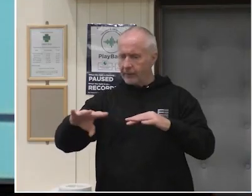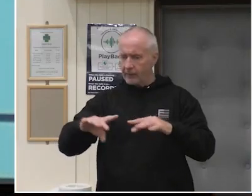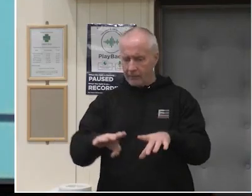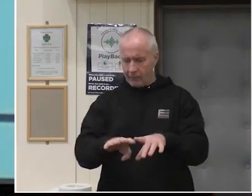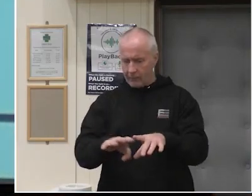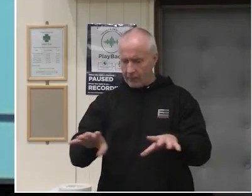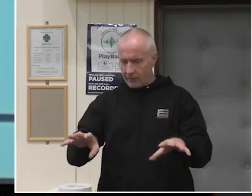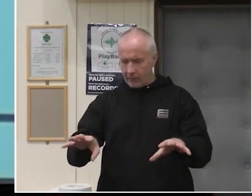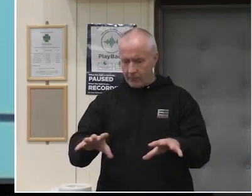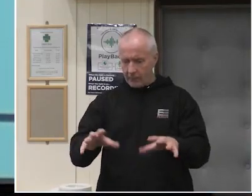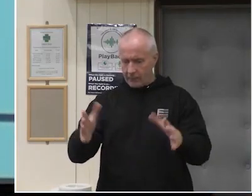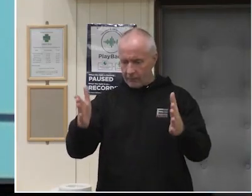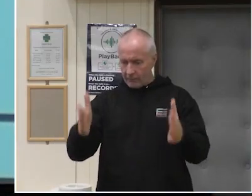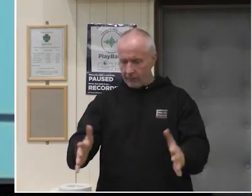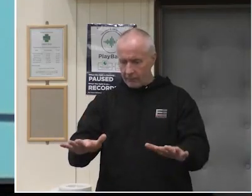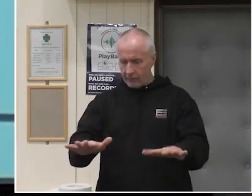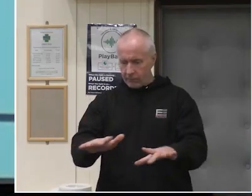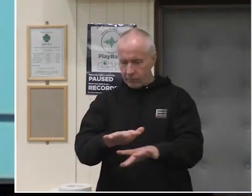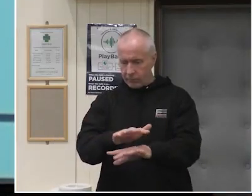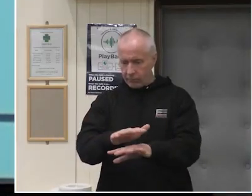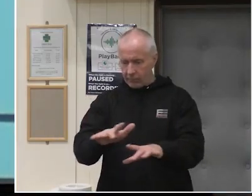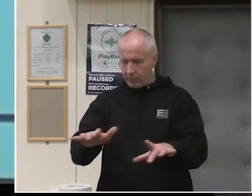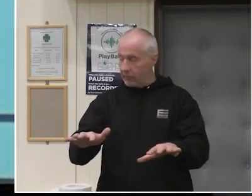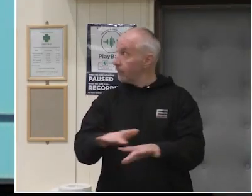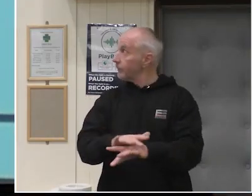we've got a top and a bottom.